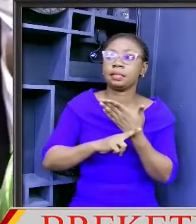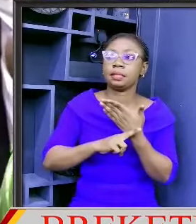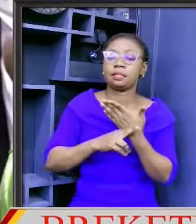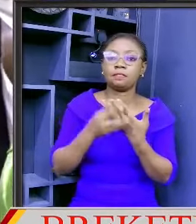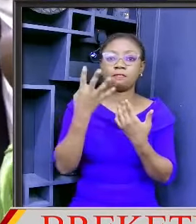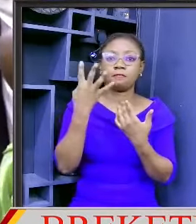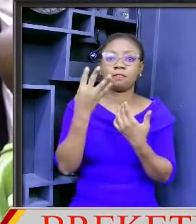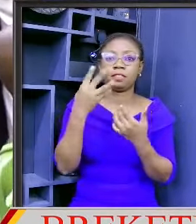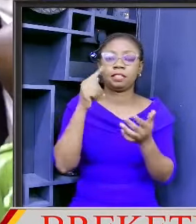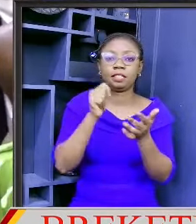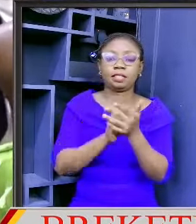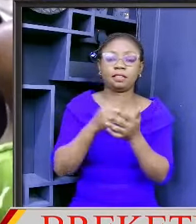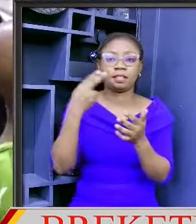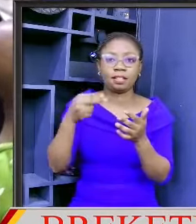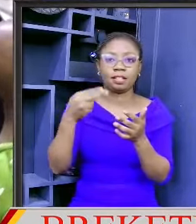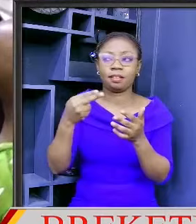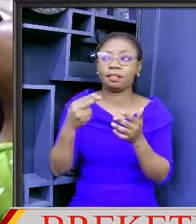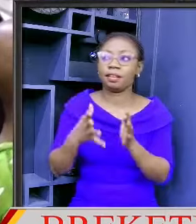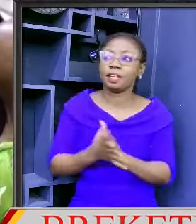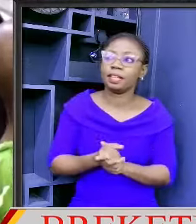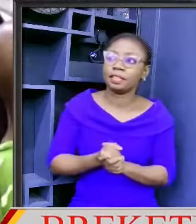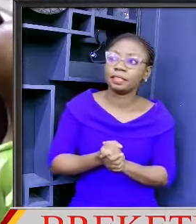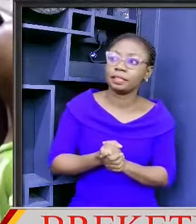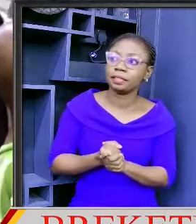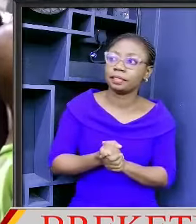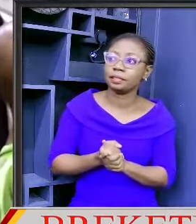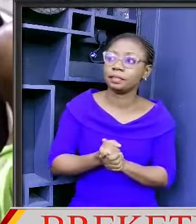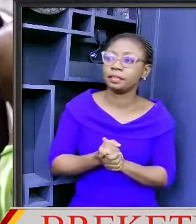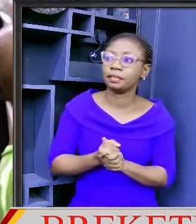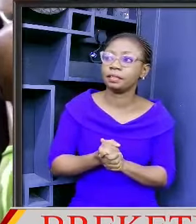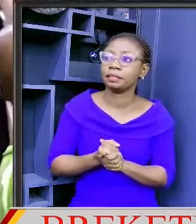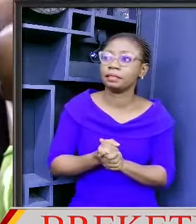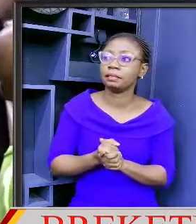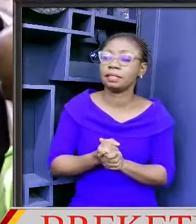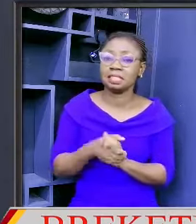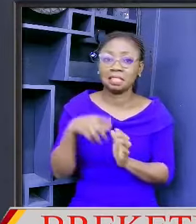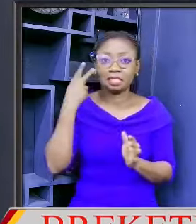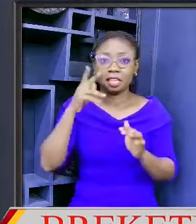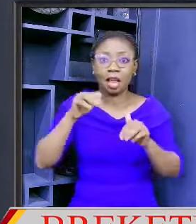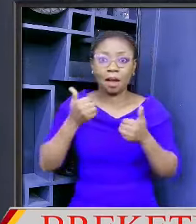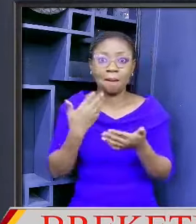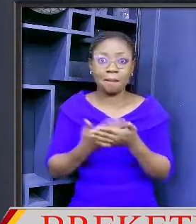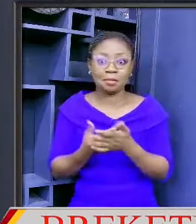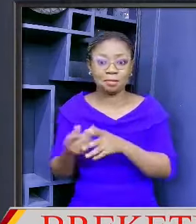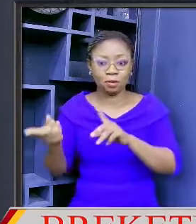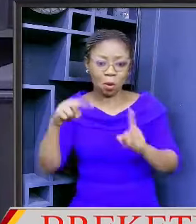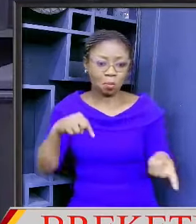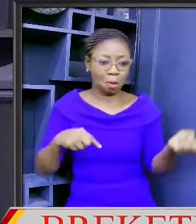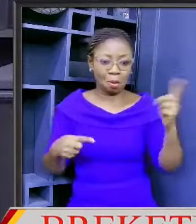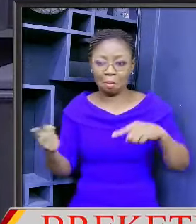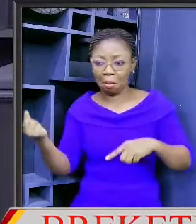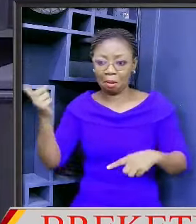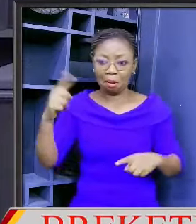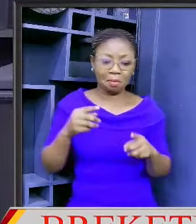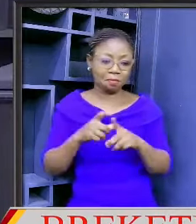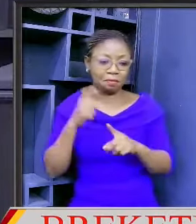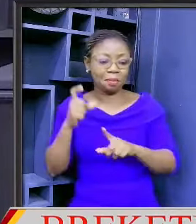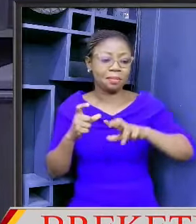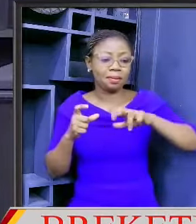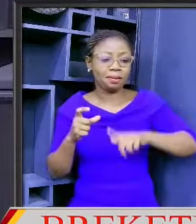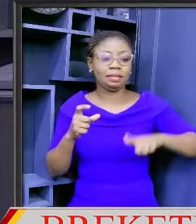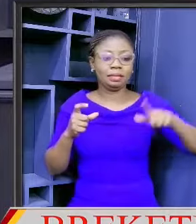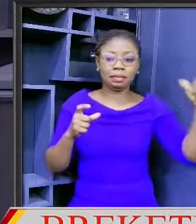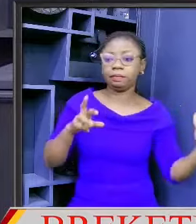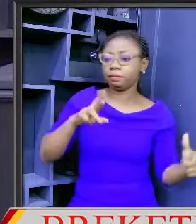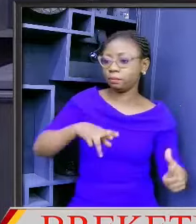that? 14,000. Oh, yeah, Madam, collect your money. Where is she there? You didn't see how money they come from both left, right,